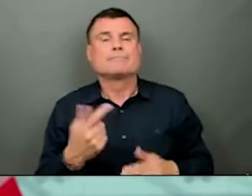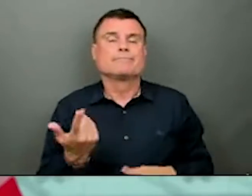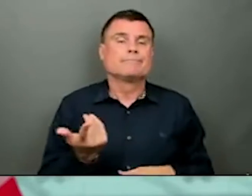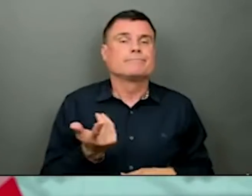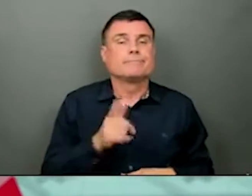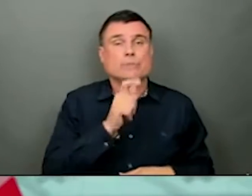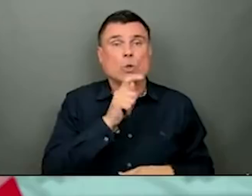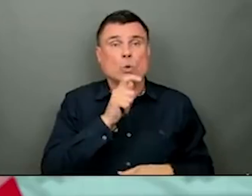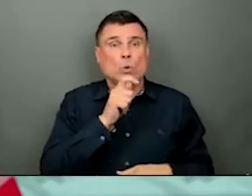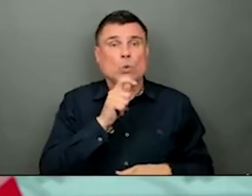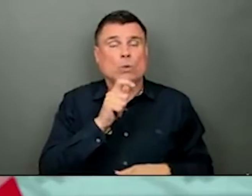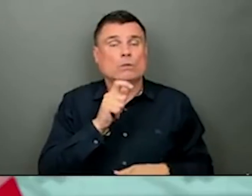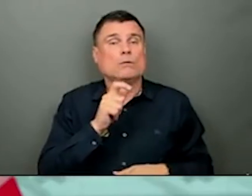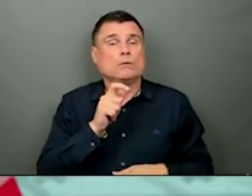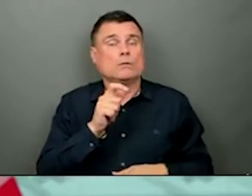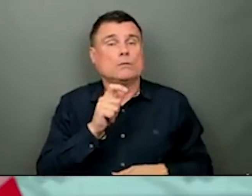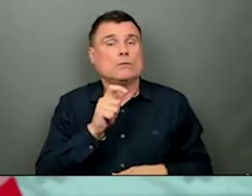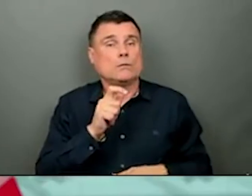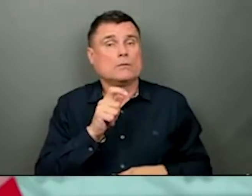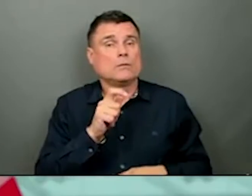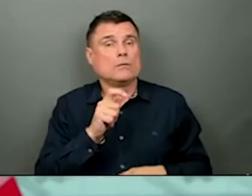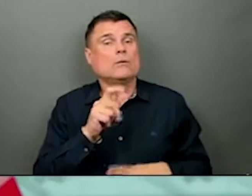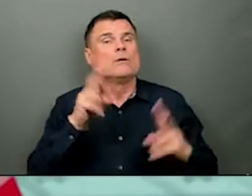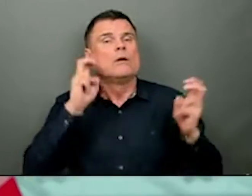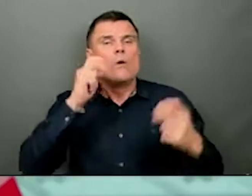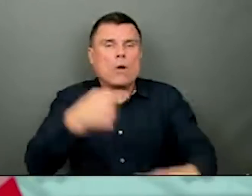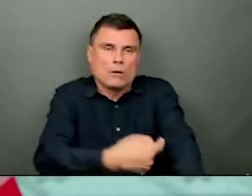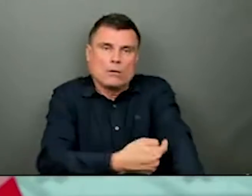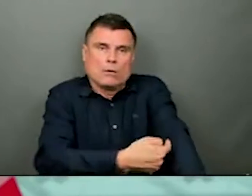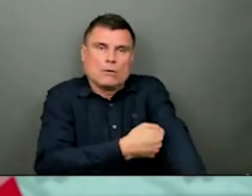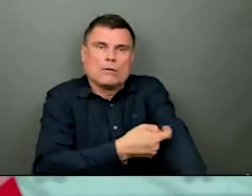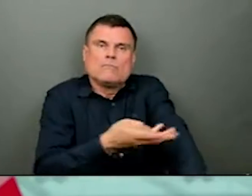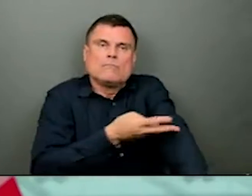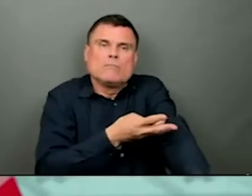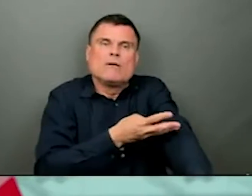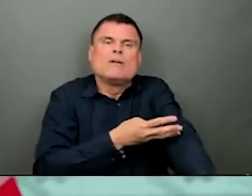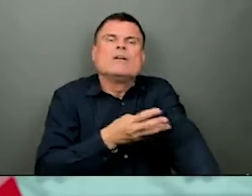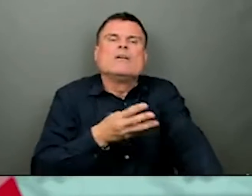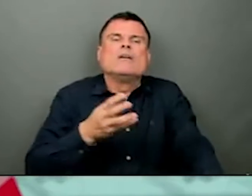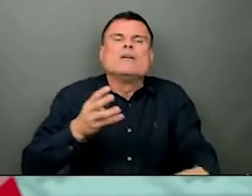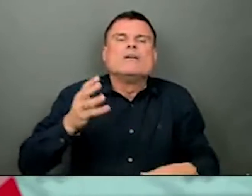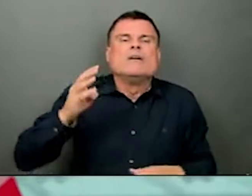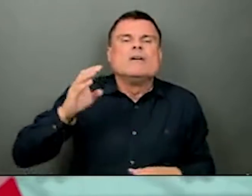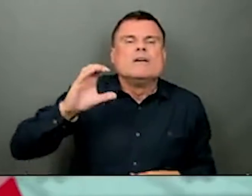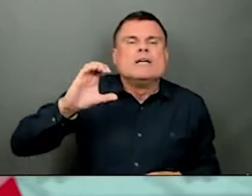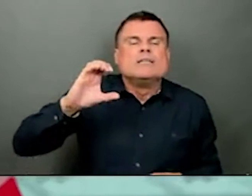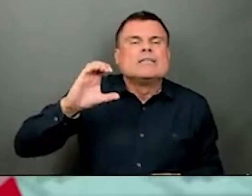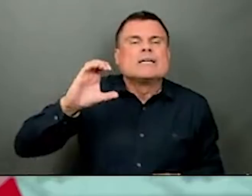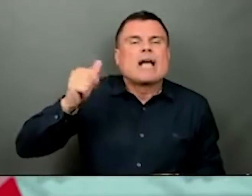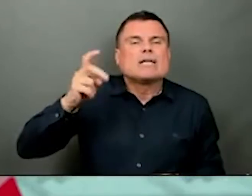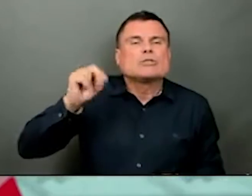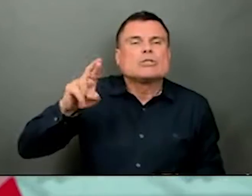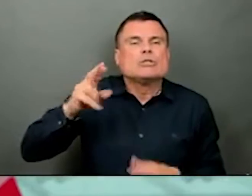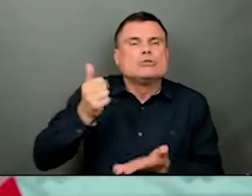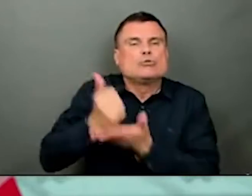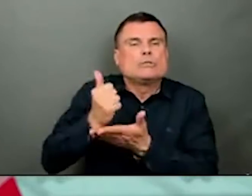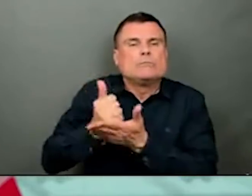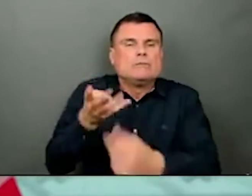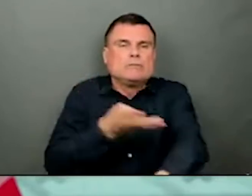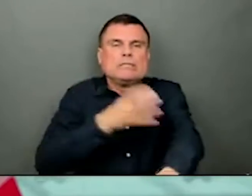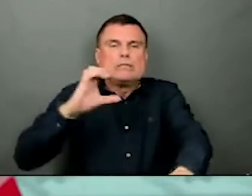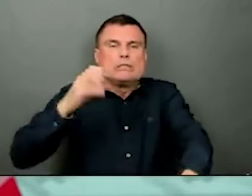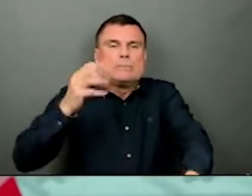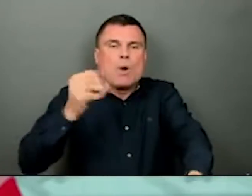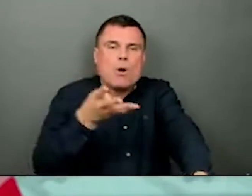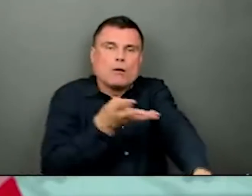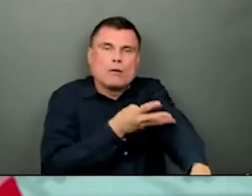because they're afraid that the one dose does not provide enough protection. So what has influenced the decision to shorten that interval,